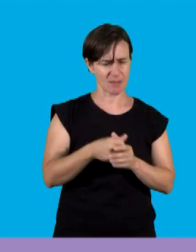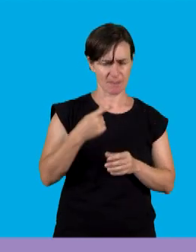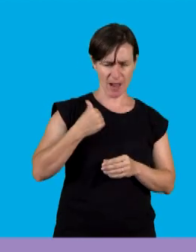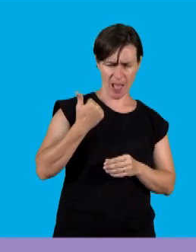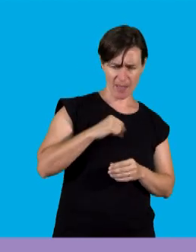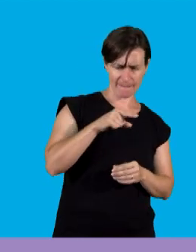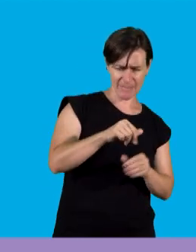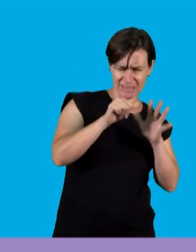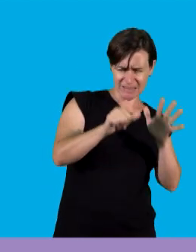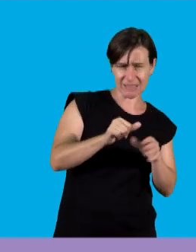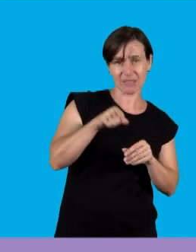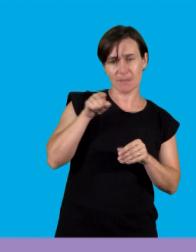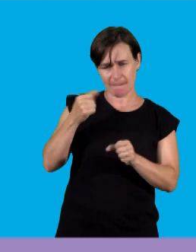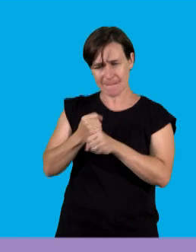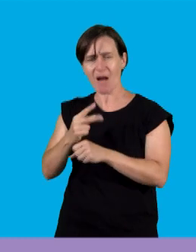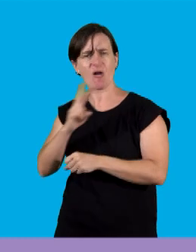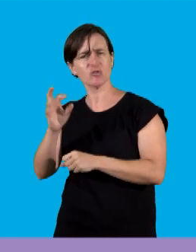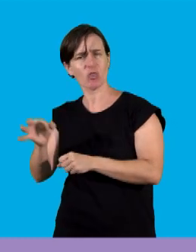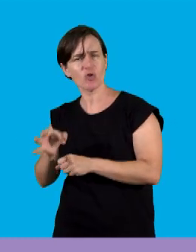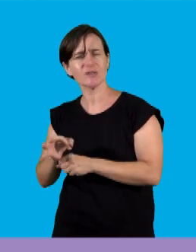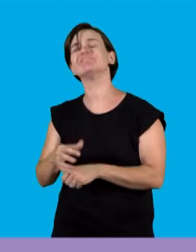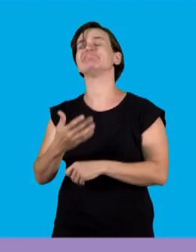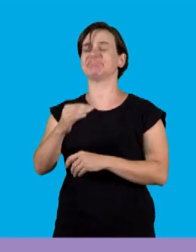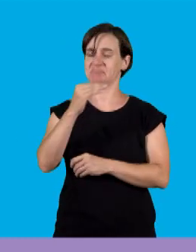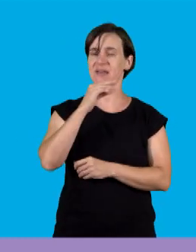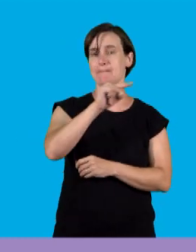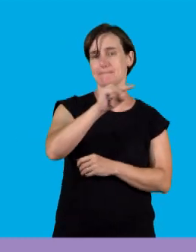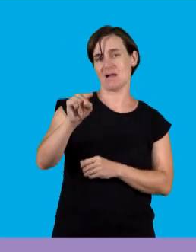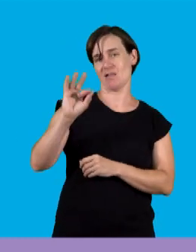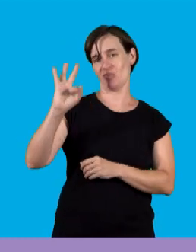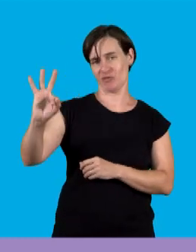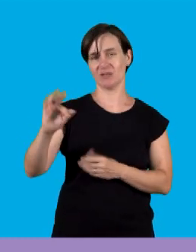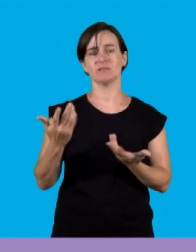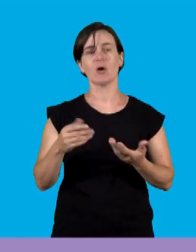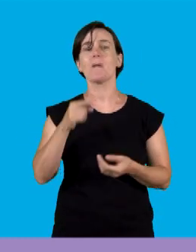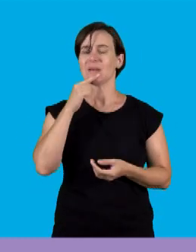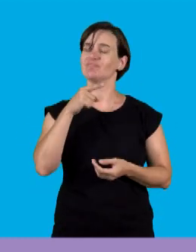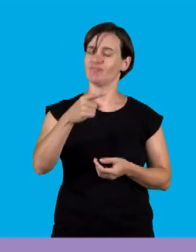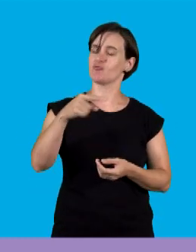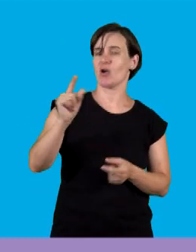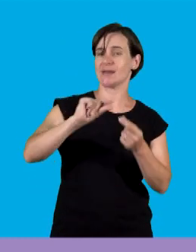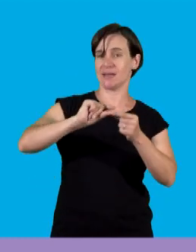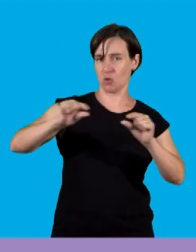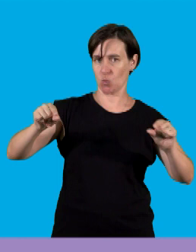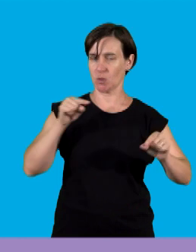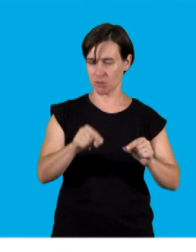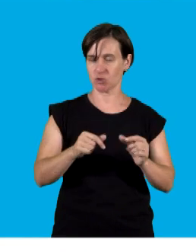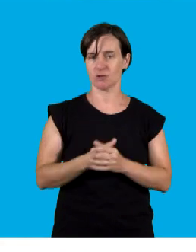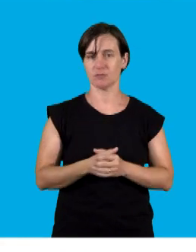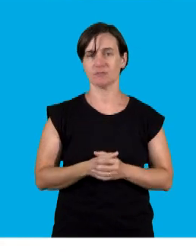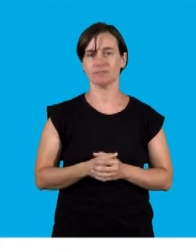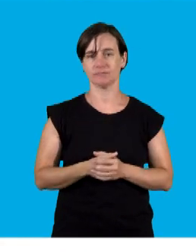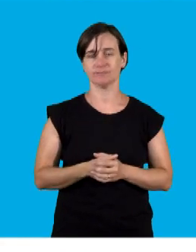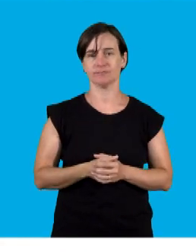how do we move from 16 to 13? Yes, we are going to subtract 3. So it's quite clear that that constant that